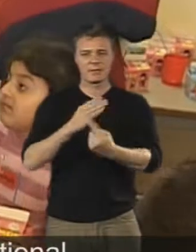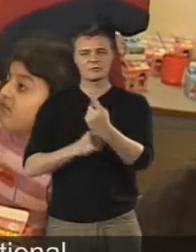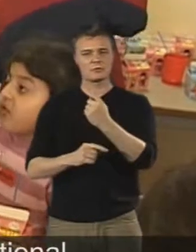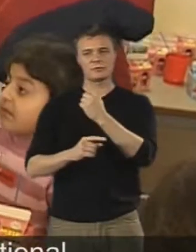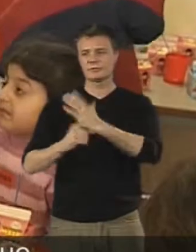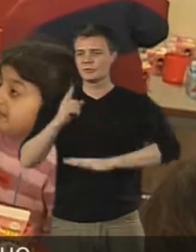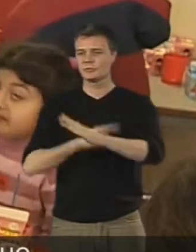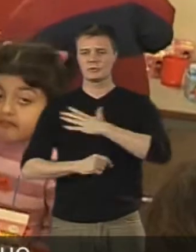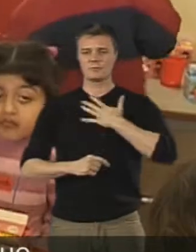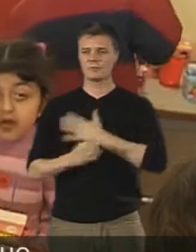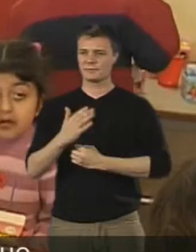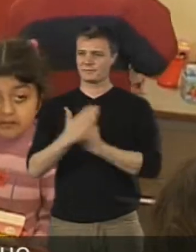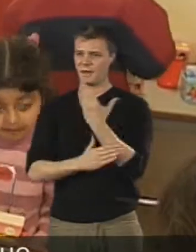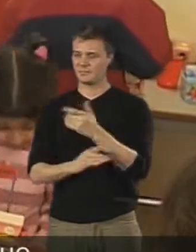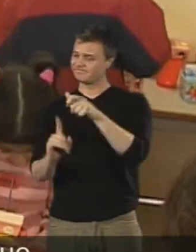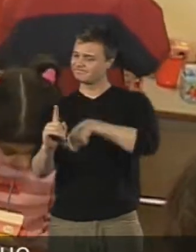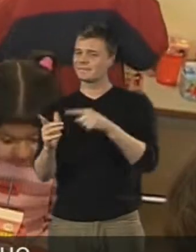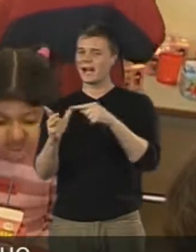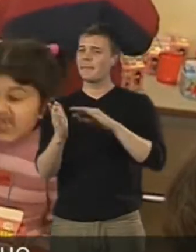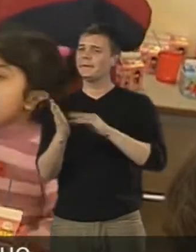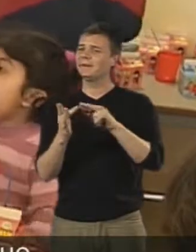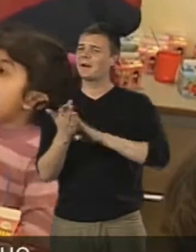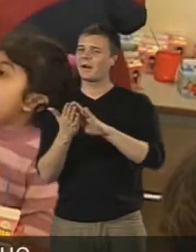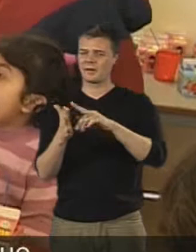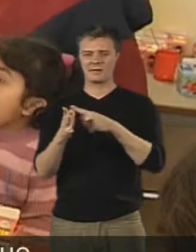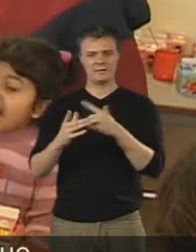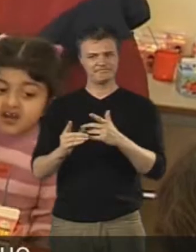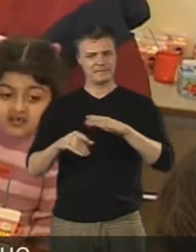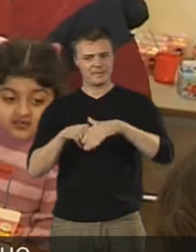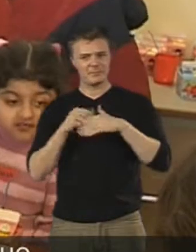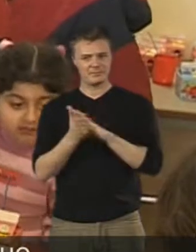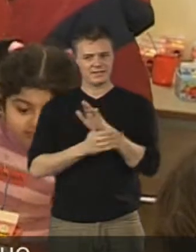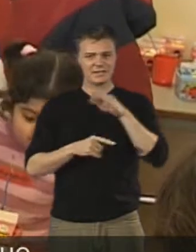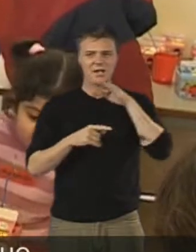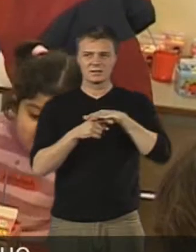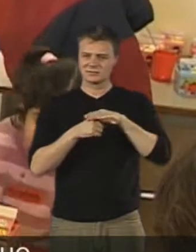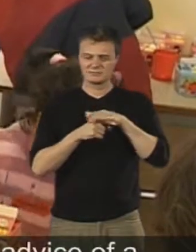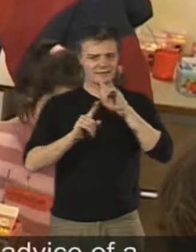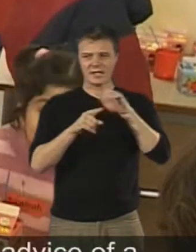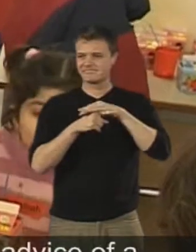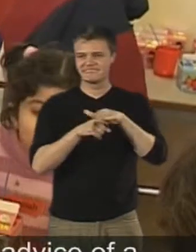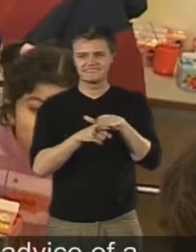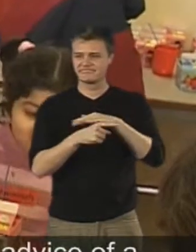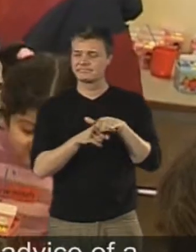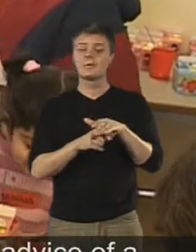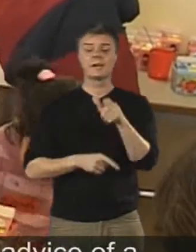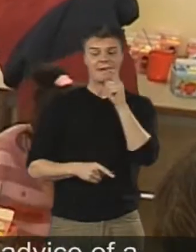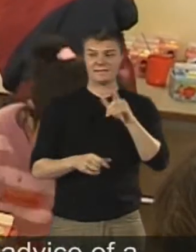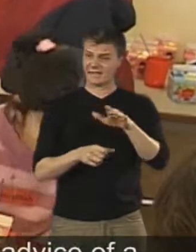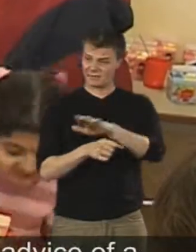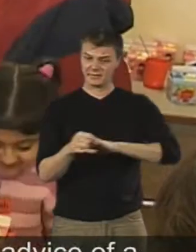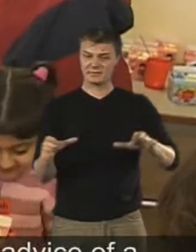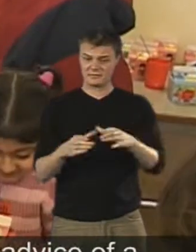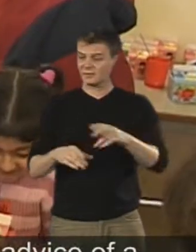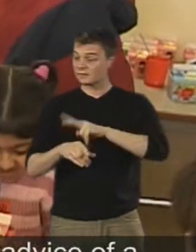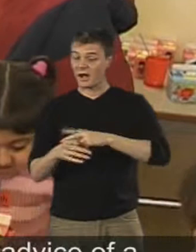Amina's impairment means that she doesn't have strong lateral tongue movement. The café has been established as an area where staff, working on